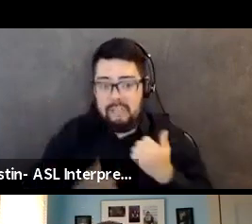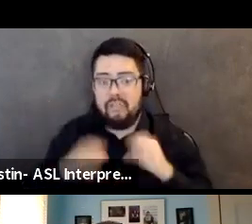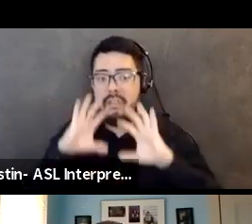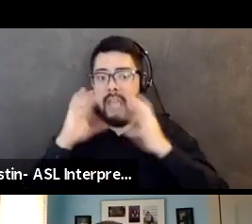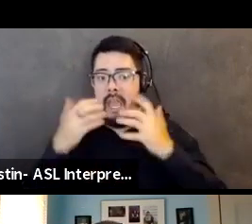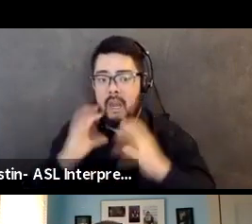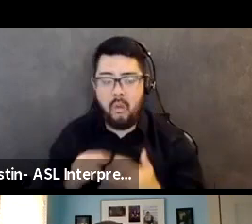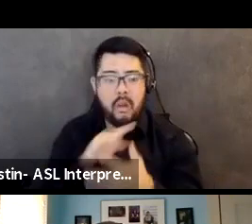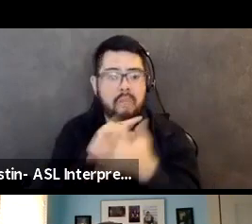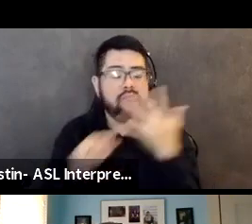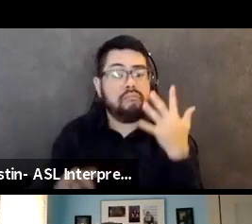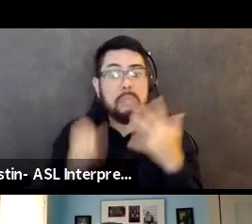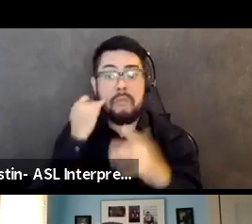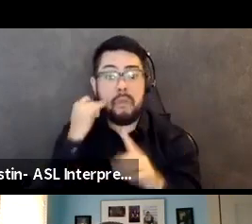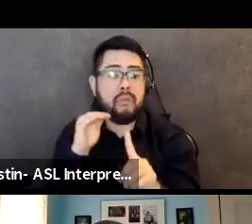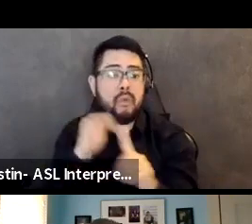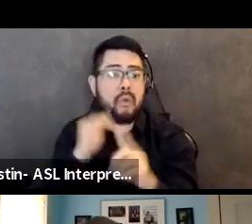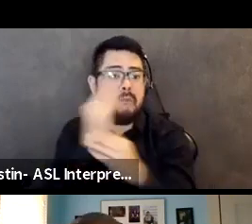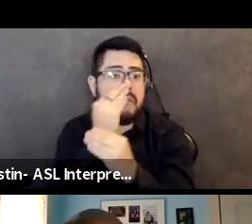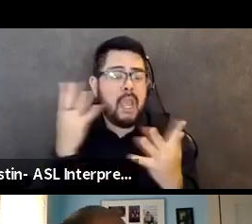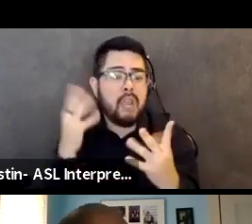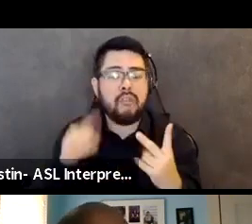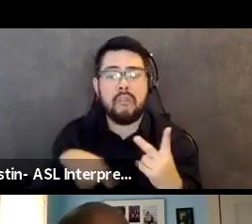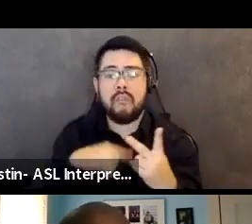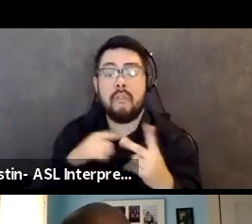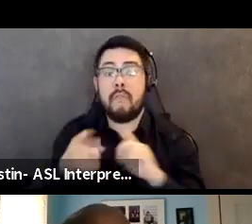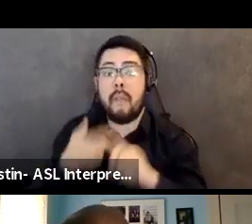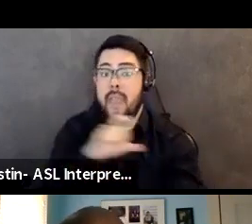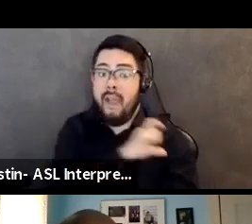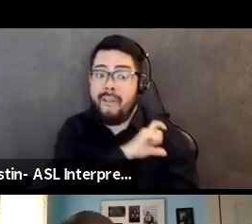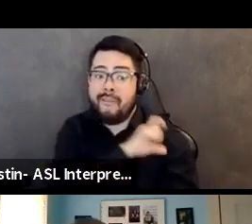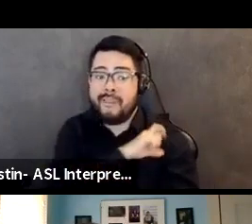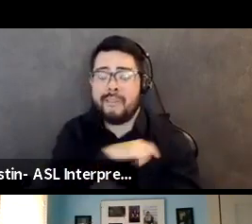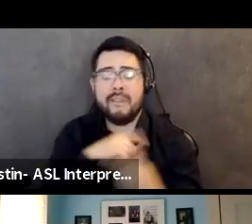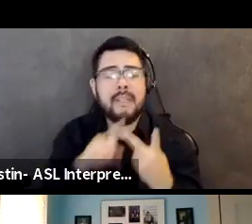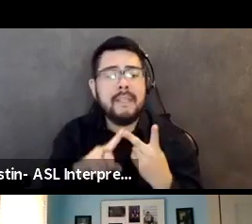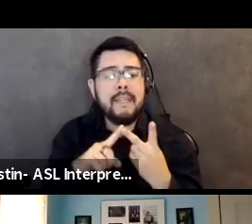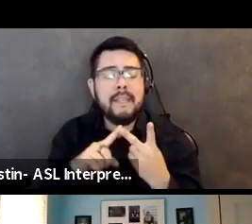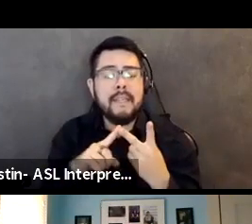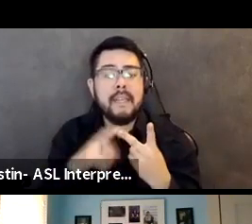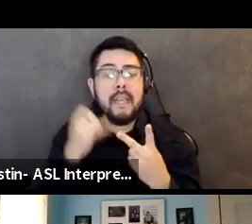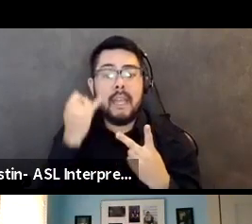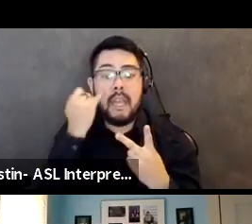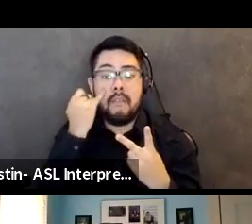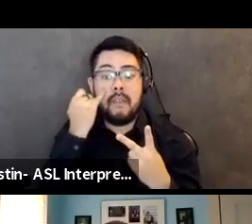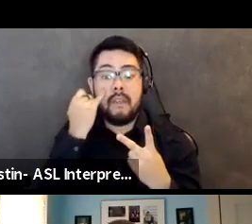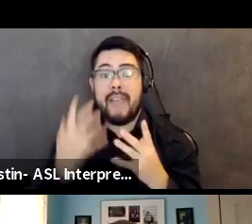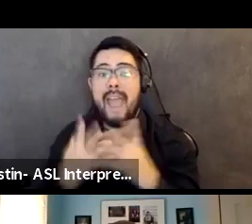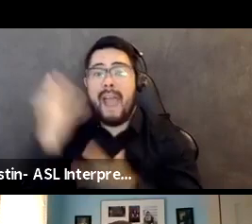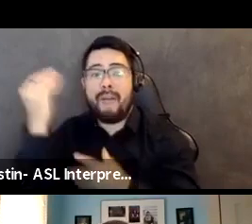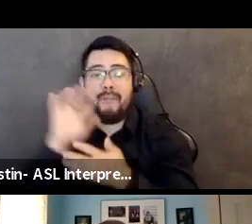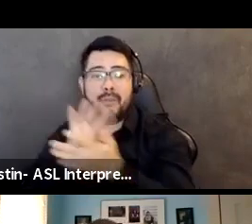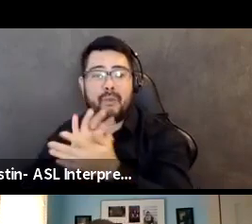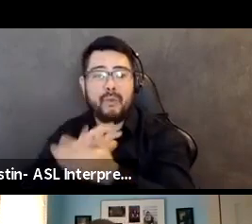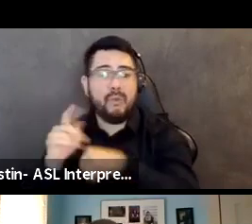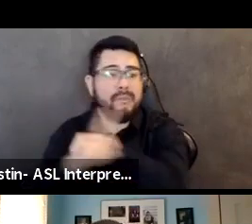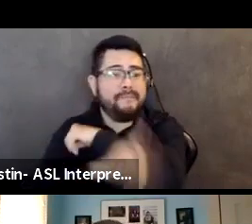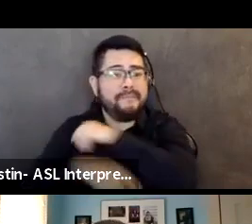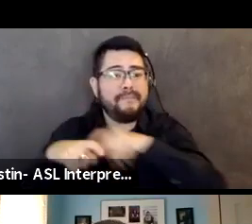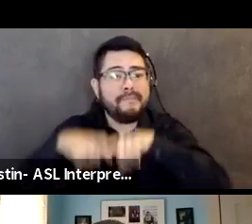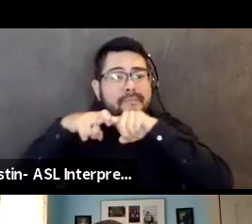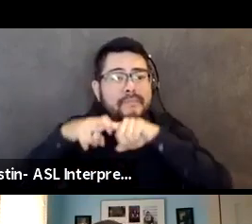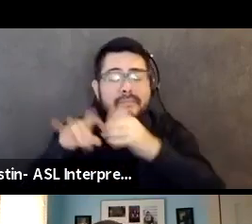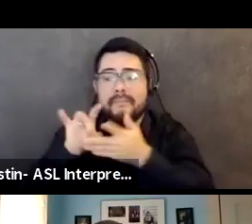was notifications of office by officers whether it was out of school suspensions whether it was